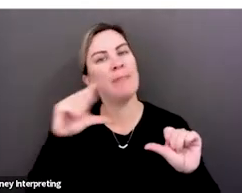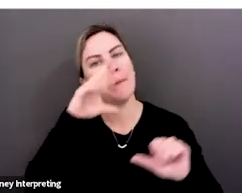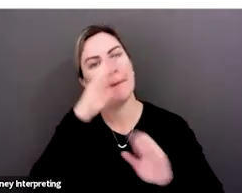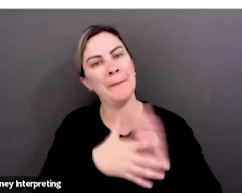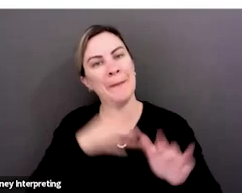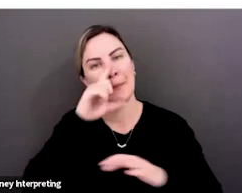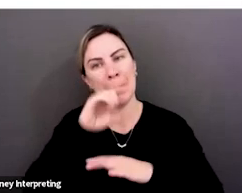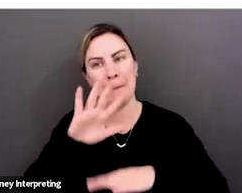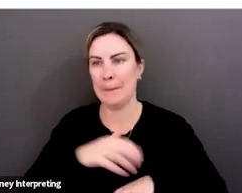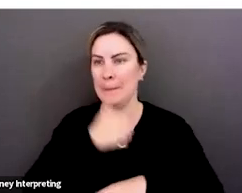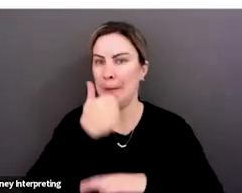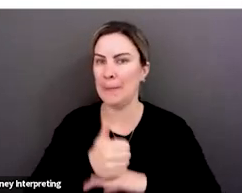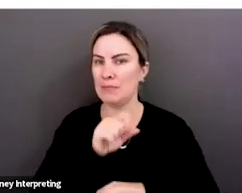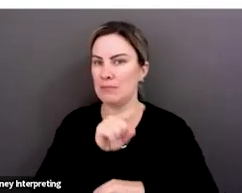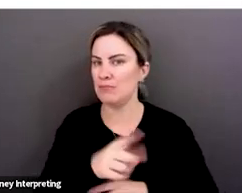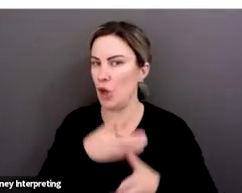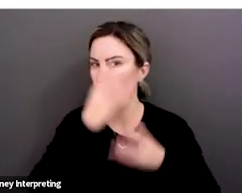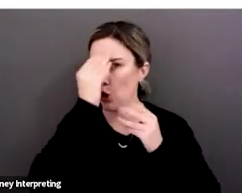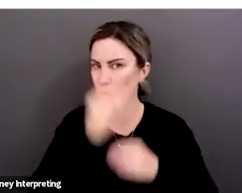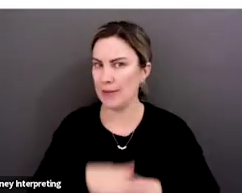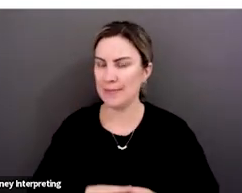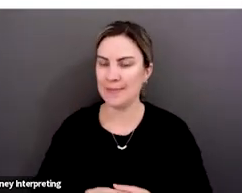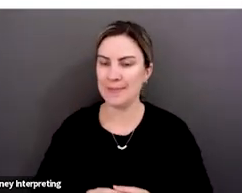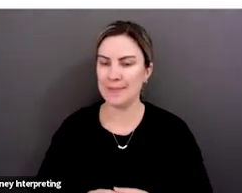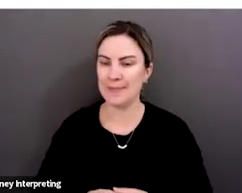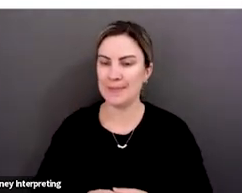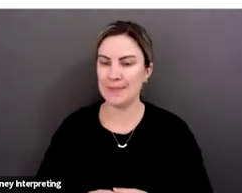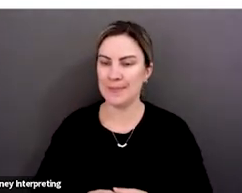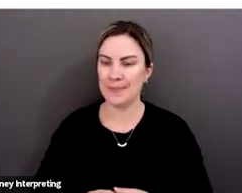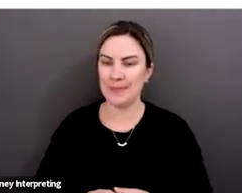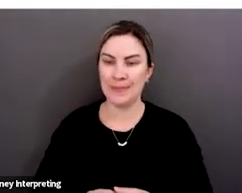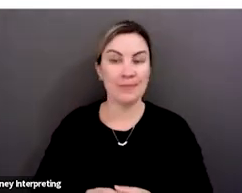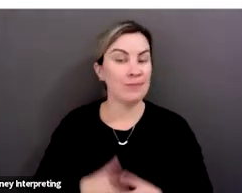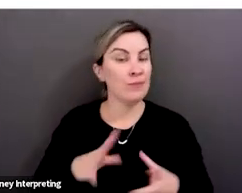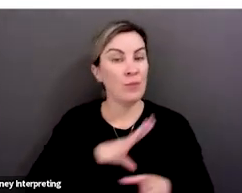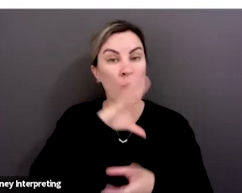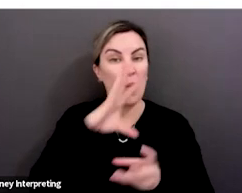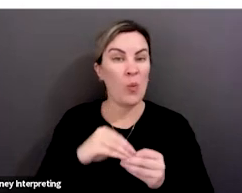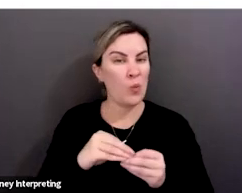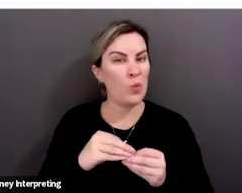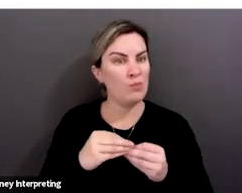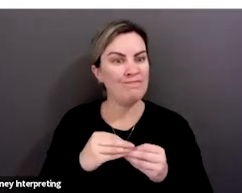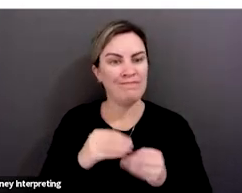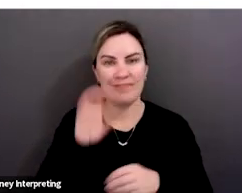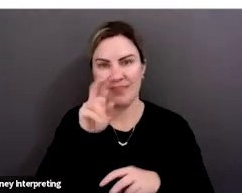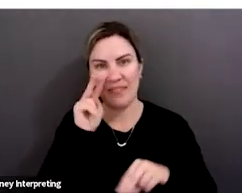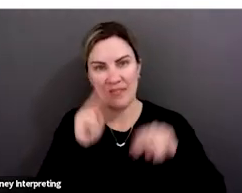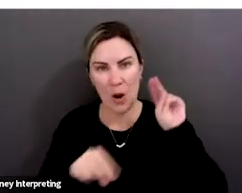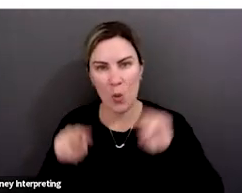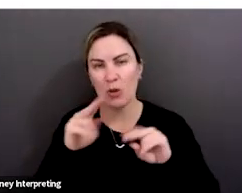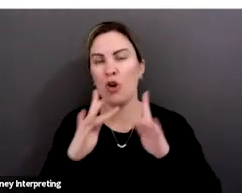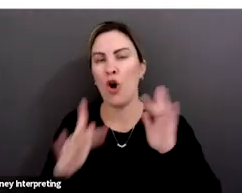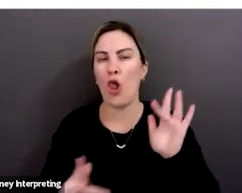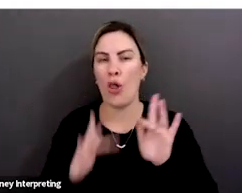implement what they've learnt as well. All of these things are evaluated using self-administered online surveys as